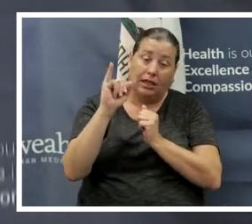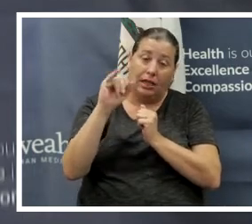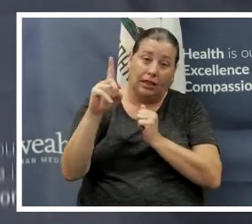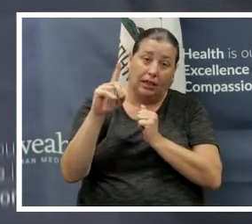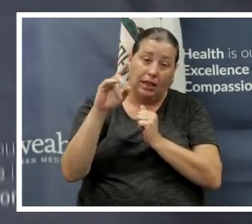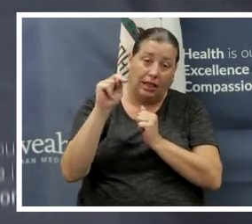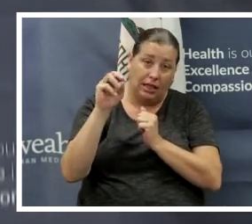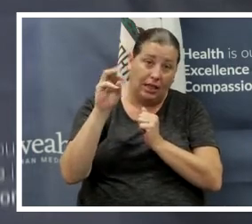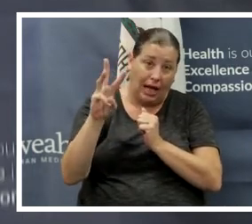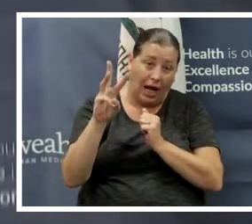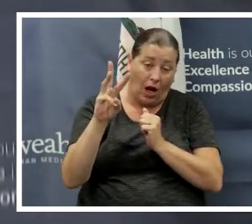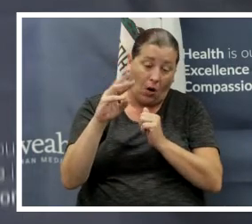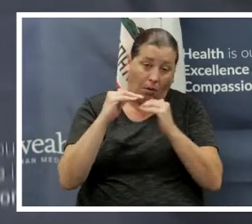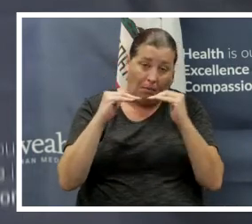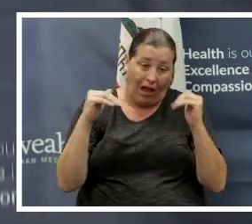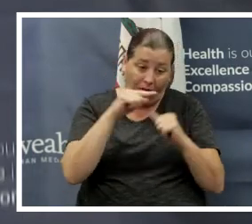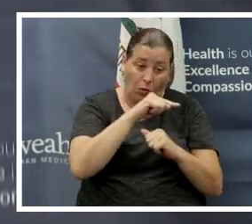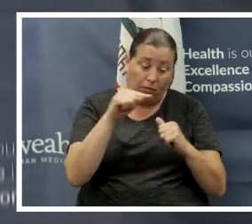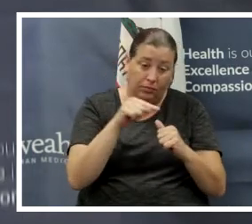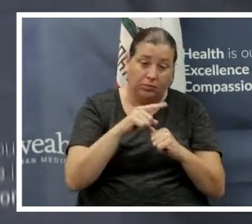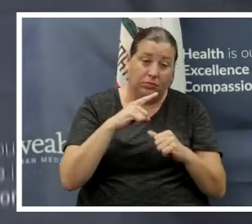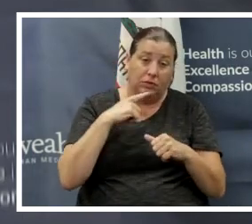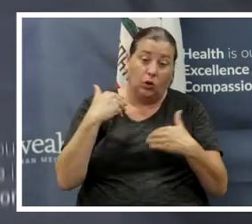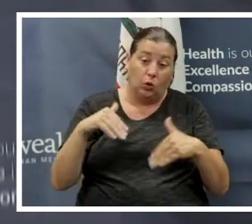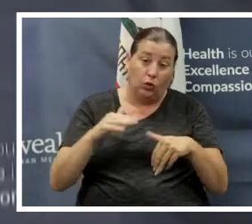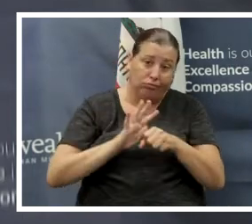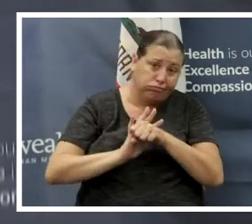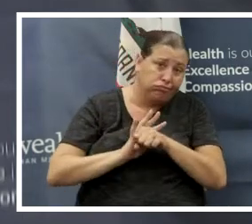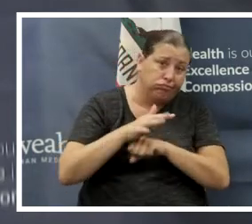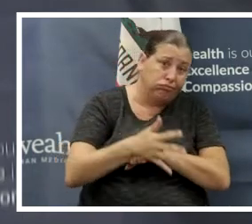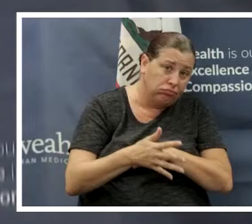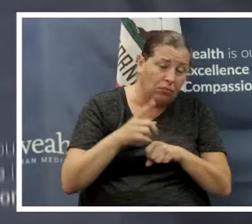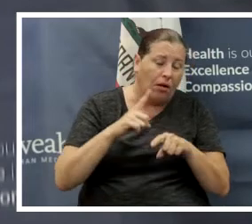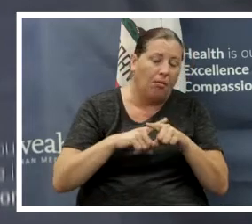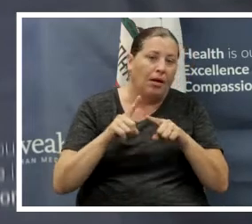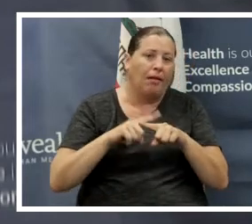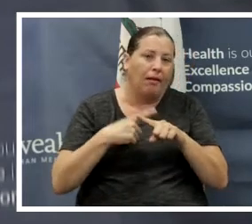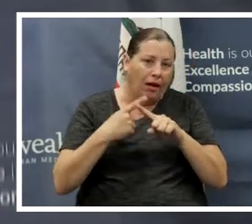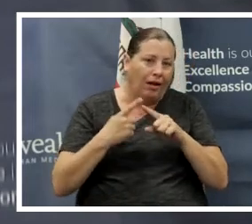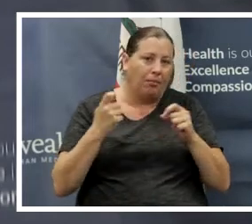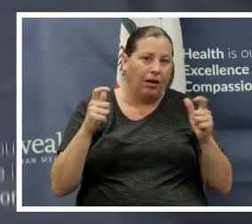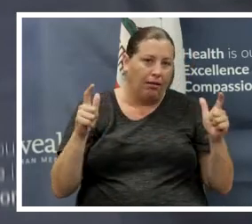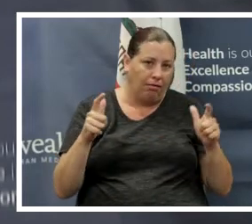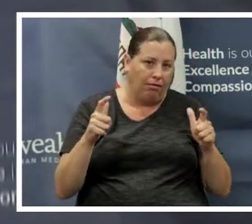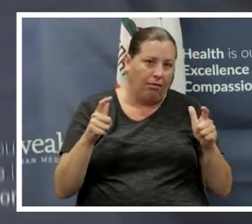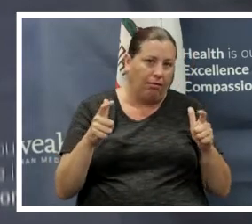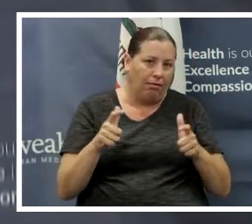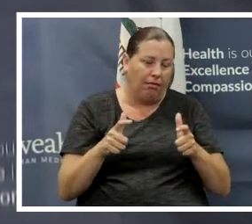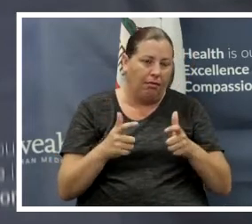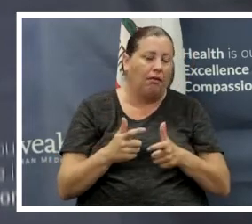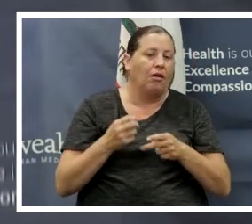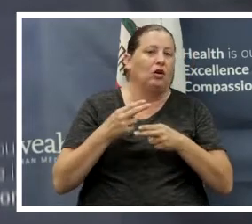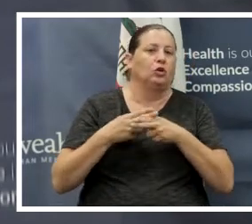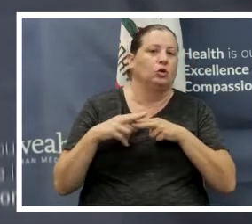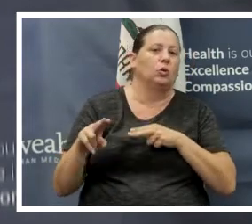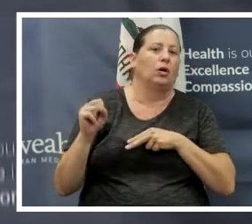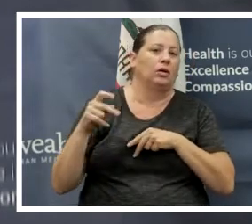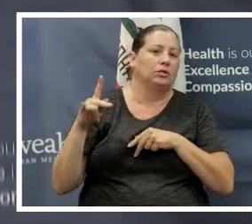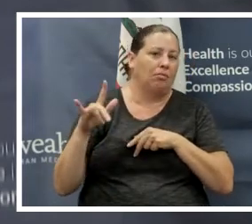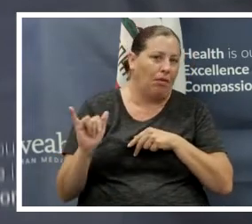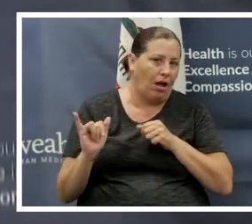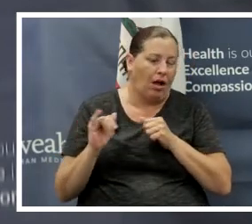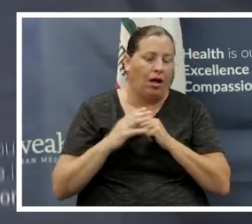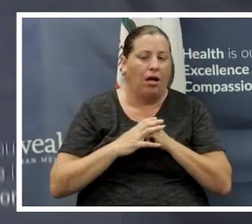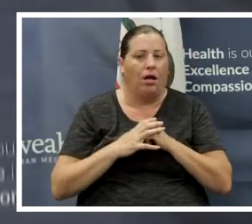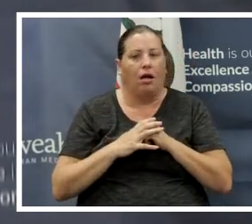Now platforms, they used to be abundant, then they became scarce. They continue to be in pretty short supply.